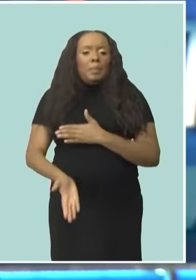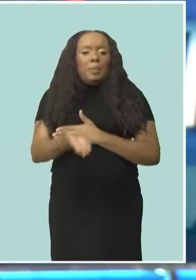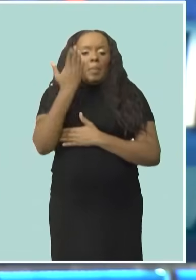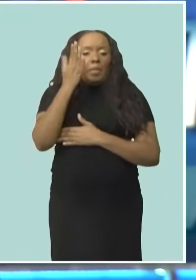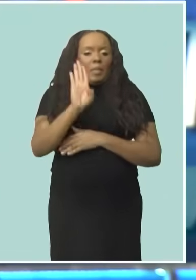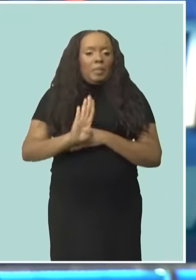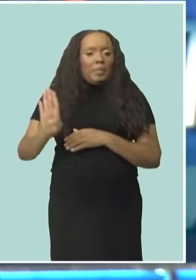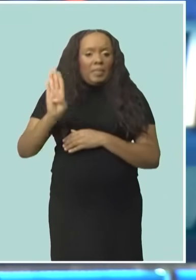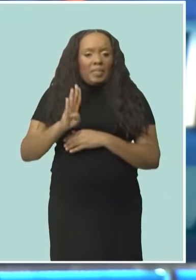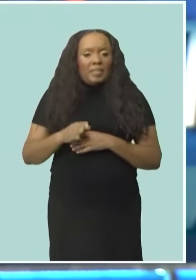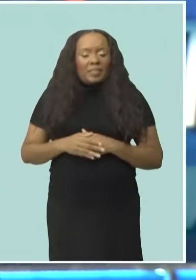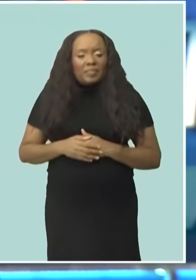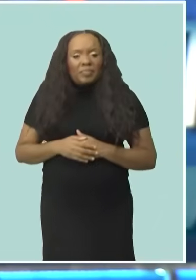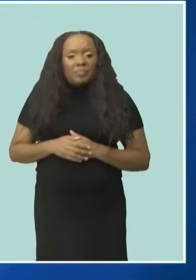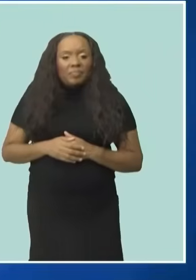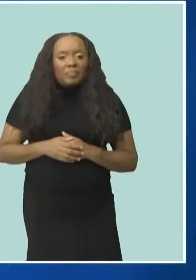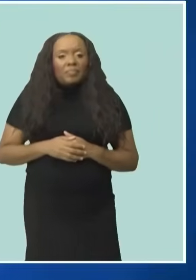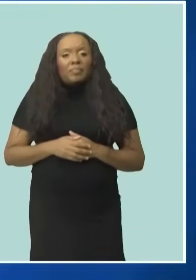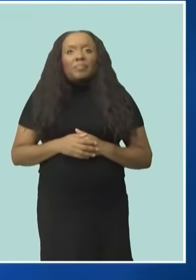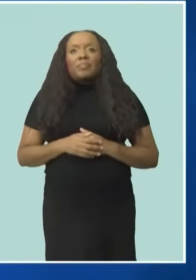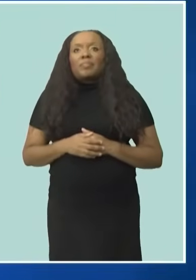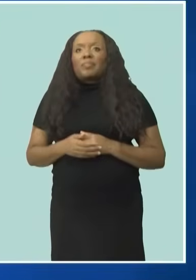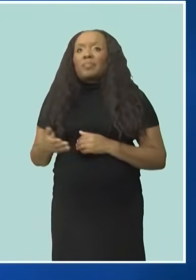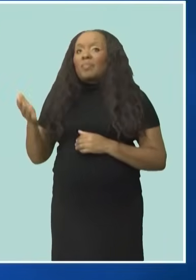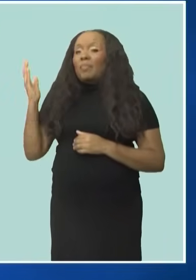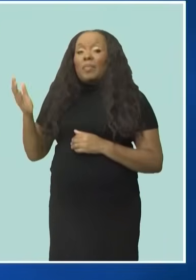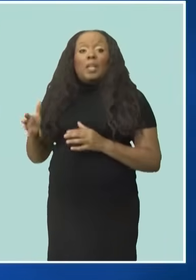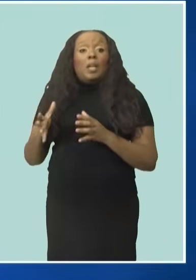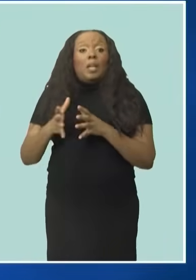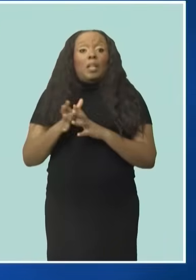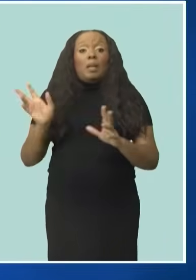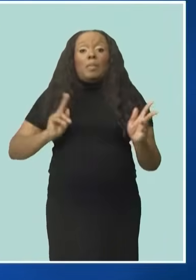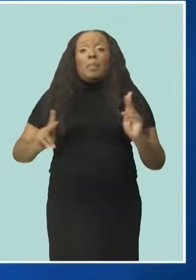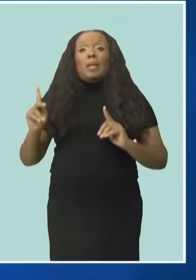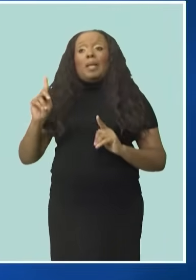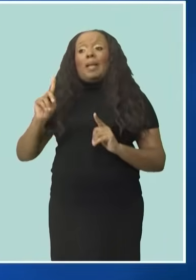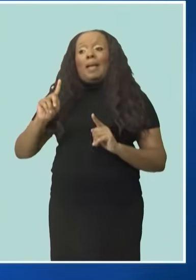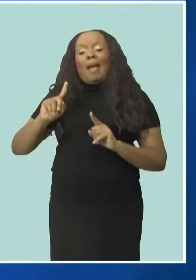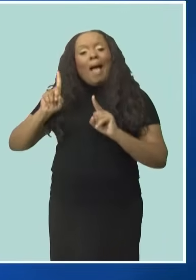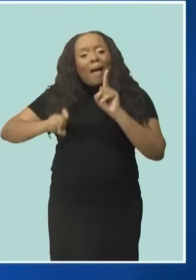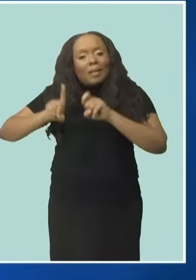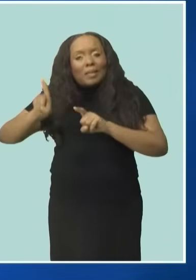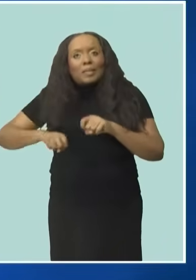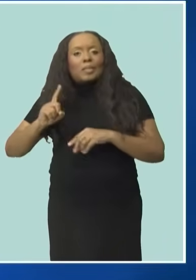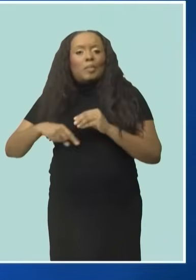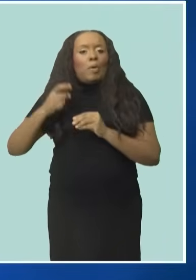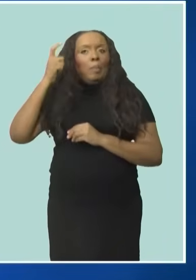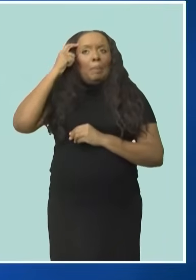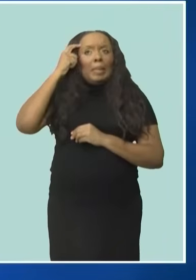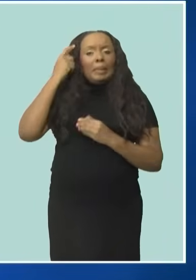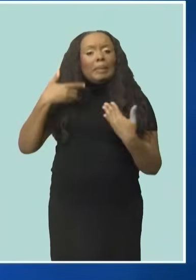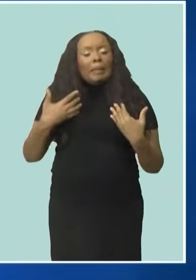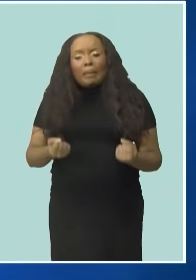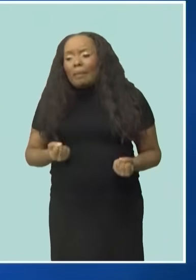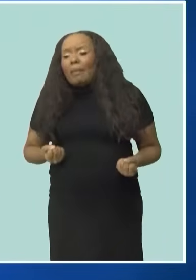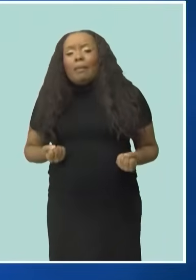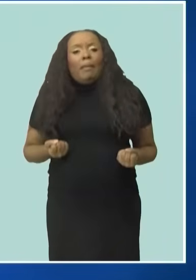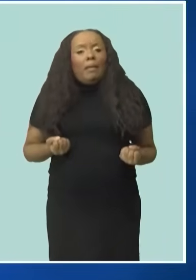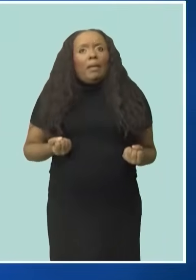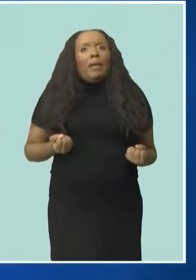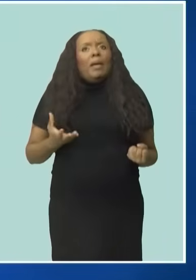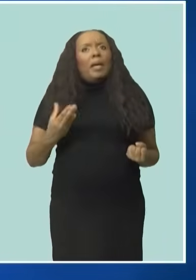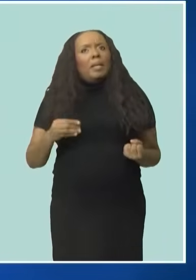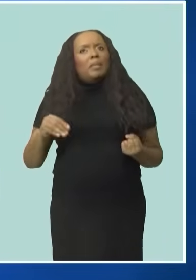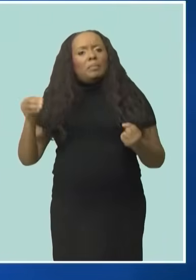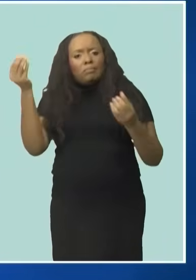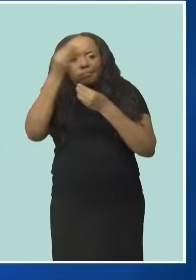Morning Barbados. A lot of persons ask a lot of questions about promoting mental health and getting the word out there and so on. So